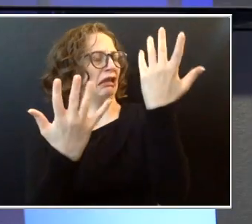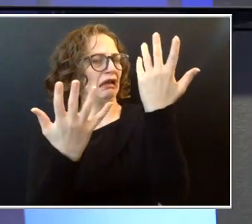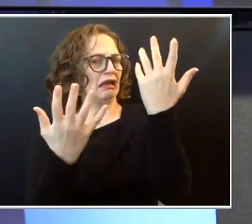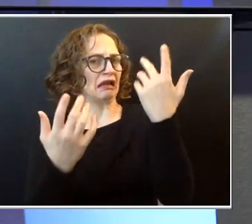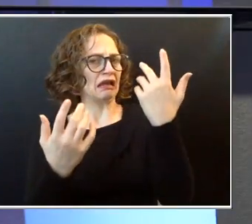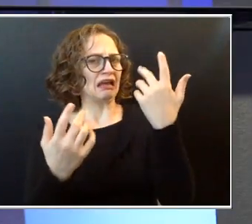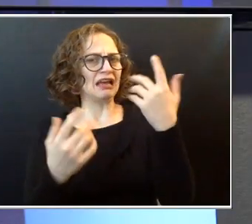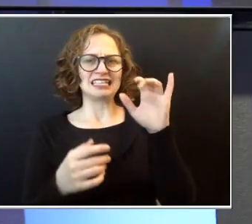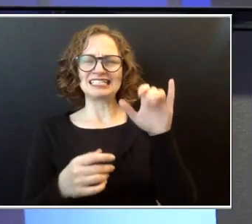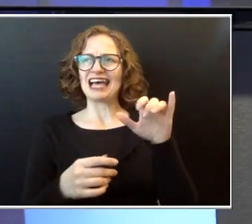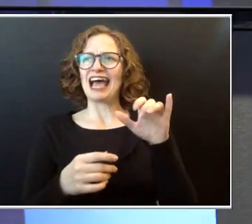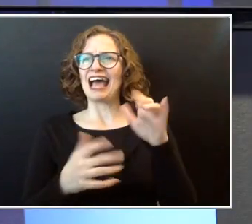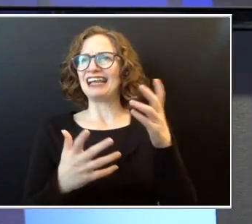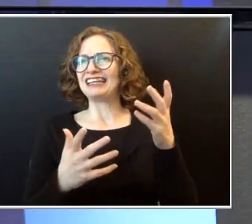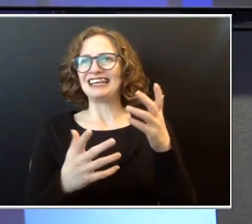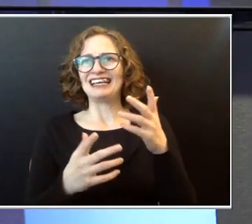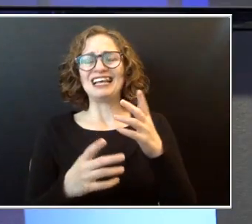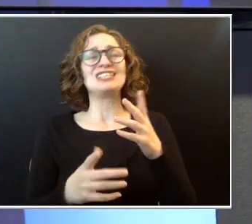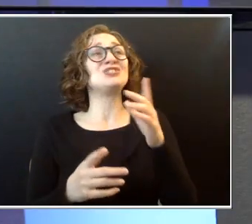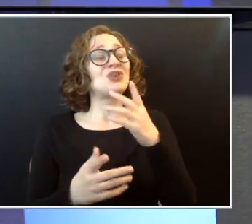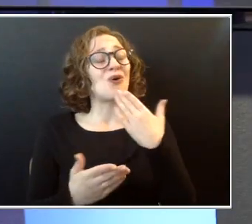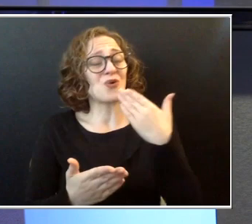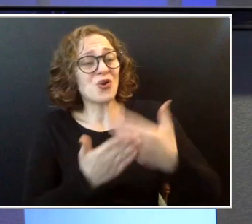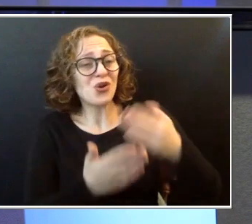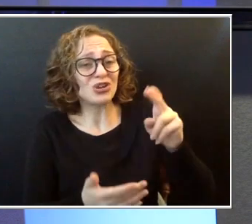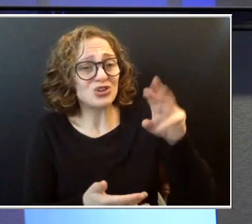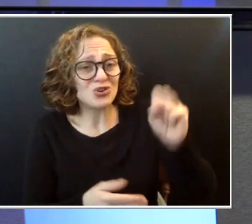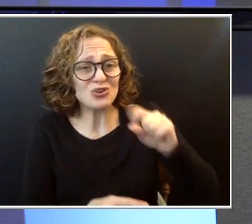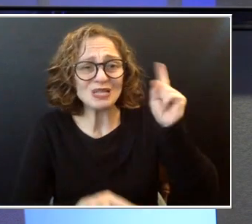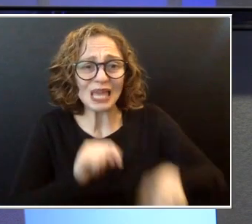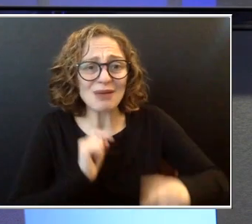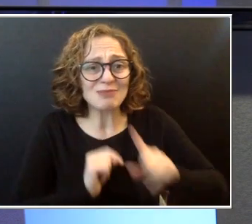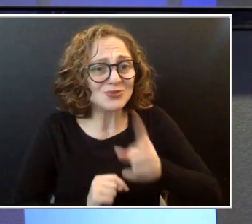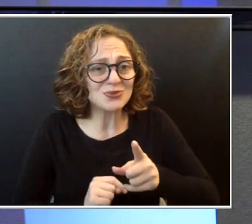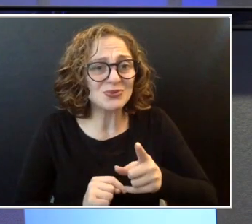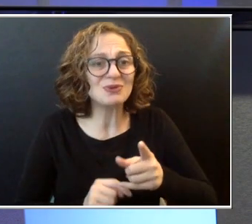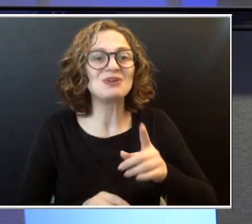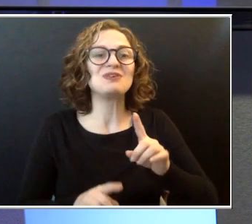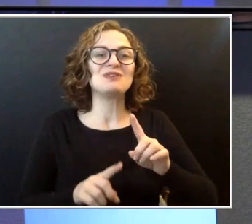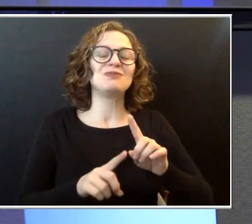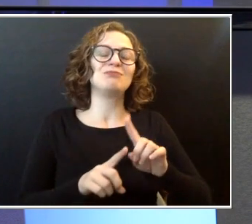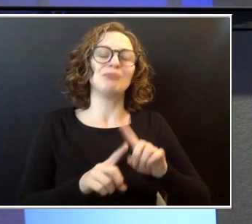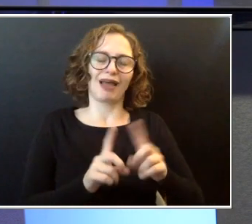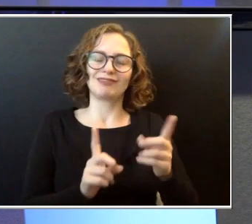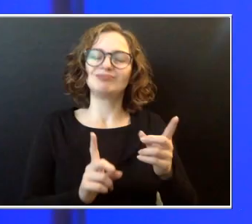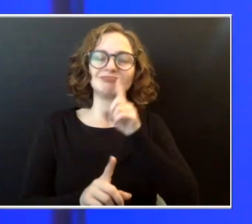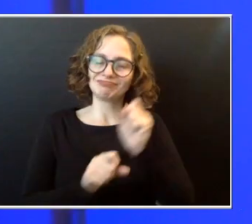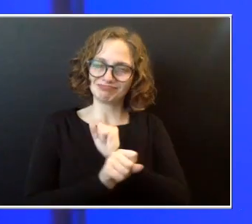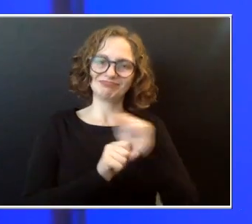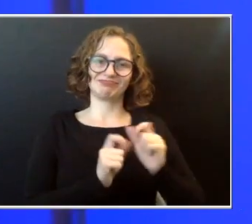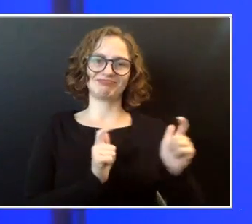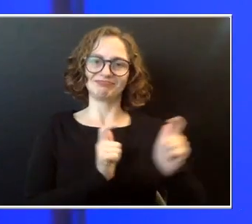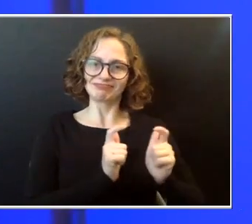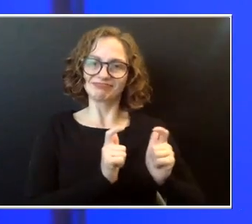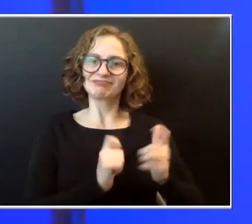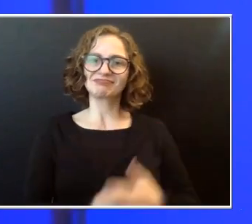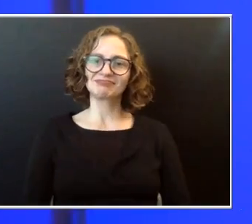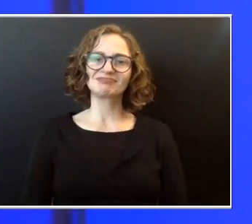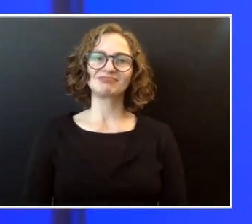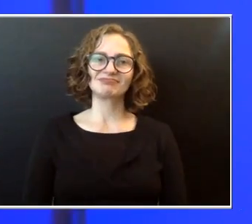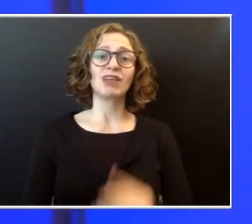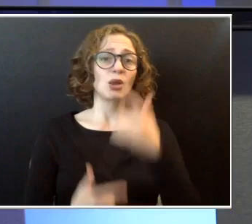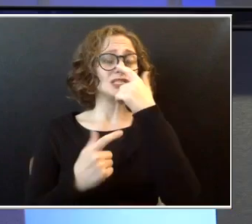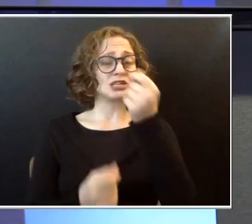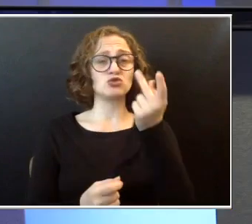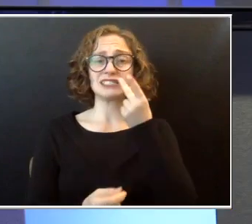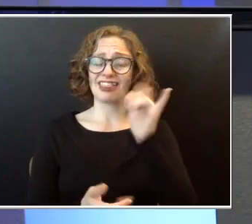true? It was too good to be true. Is this shrinking so Yeah. much? It was really interesting to see how fast it was working. So